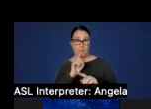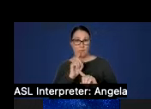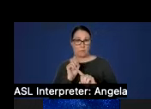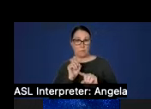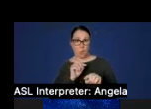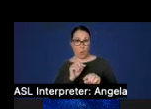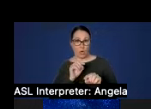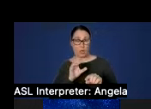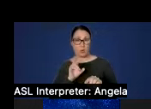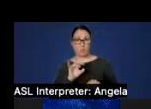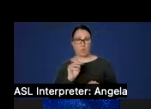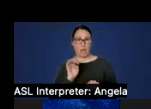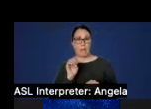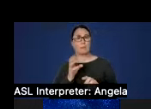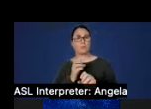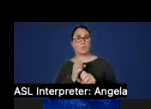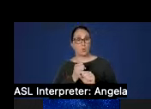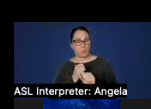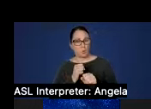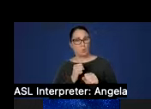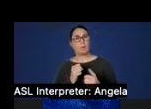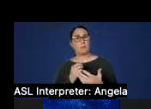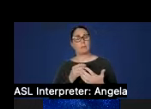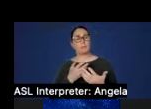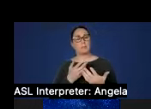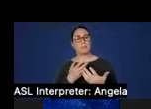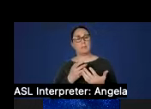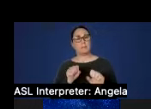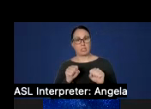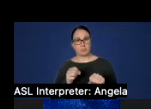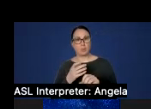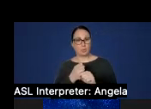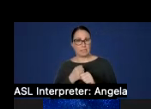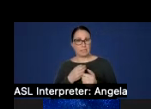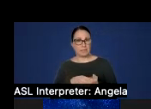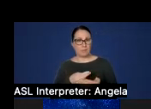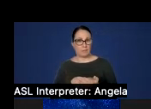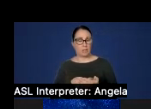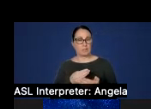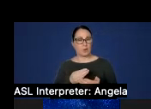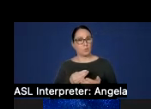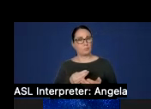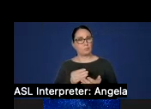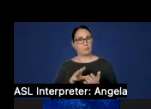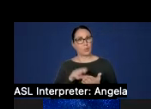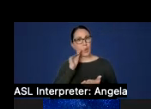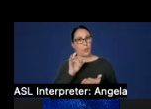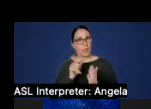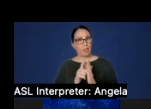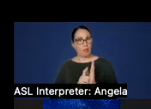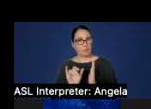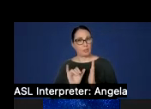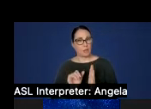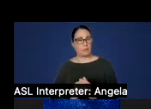for the fund. So I highly recommend that you familiarize yourself with that as well. Next slide, please.